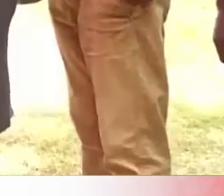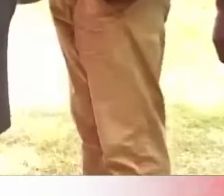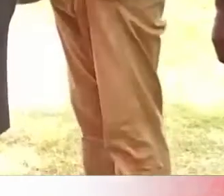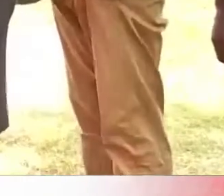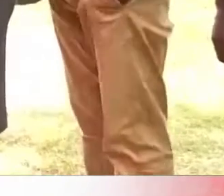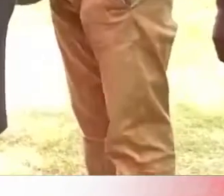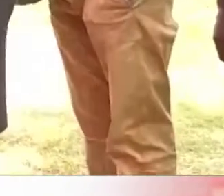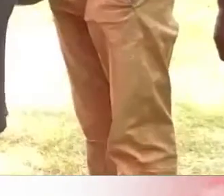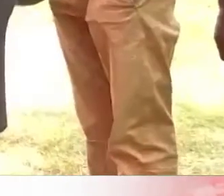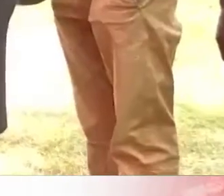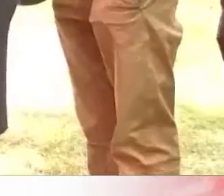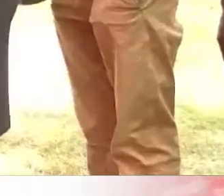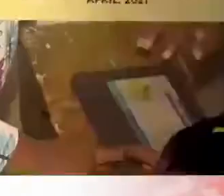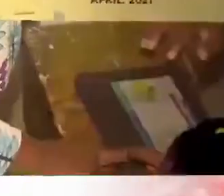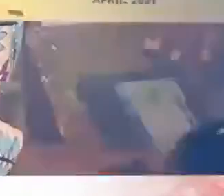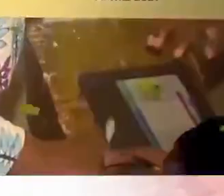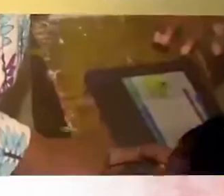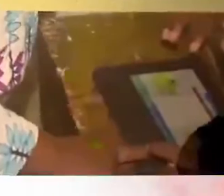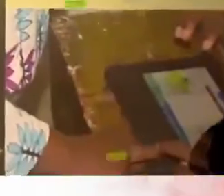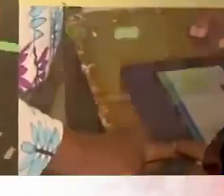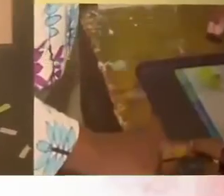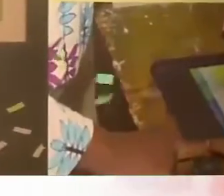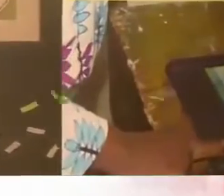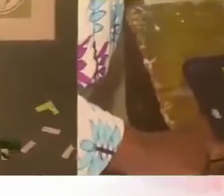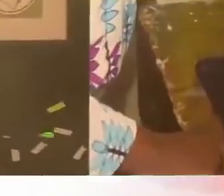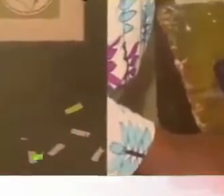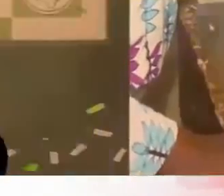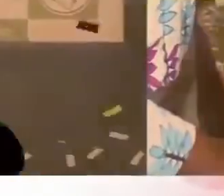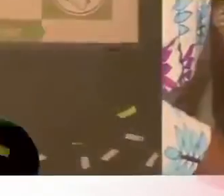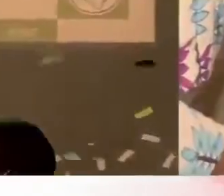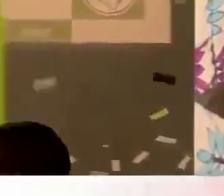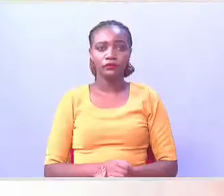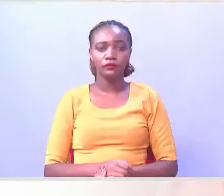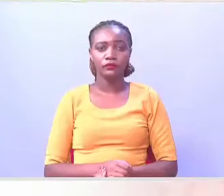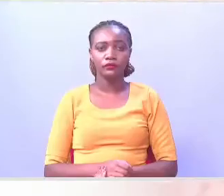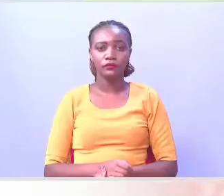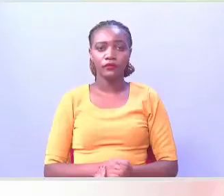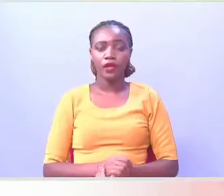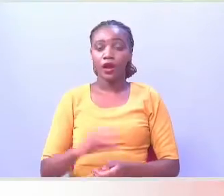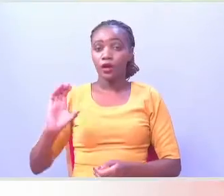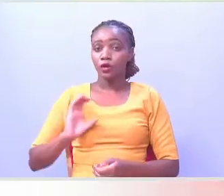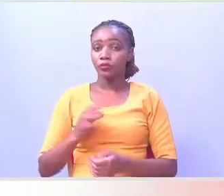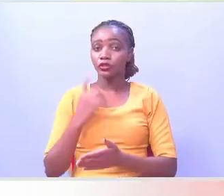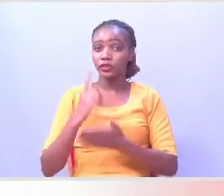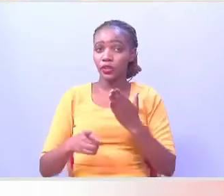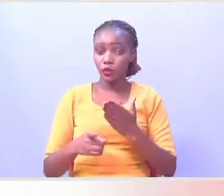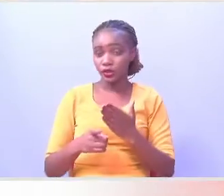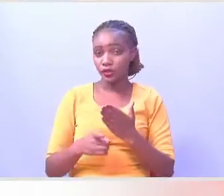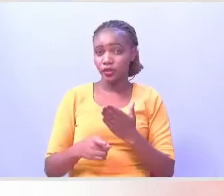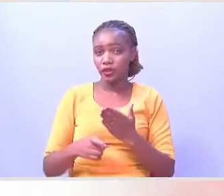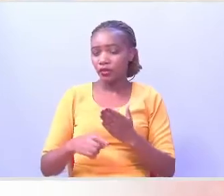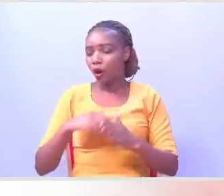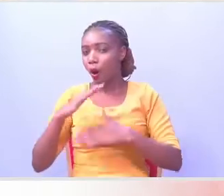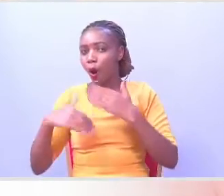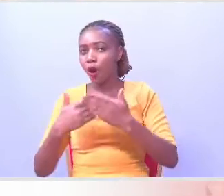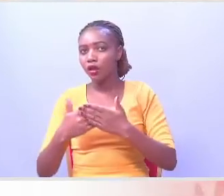Meanwhile, the commission has announced that none of the 89 political parties which submitted to the commission party nomination rules has fully